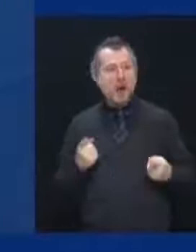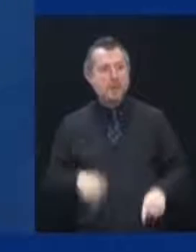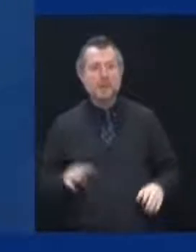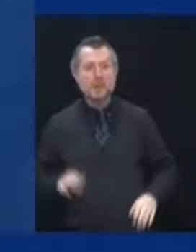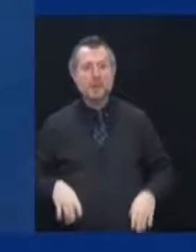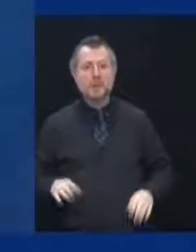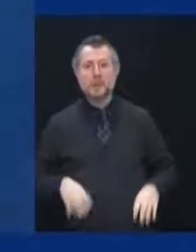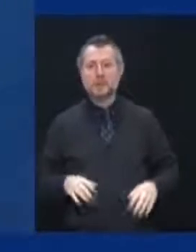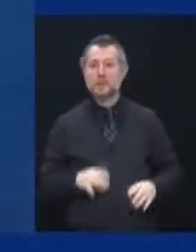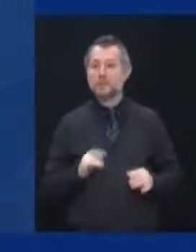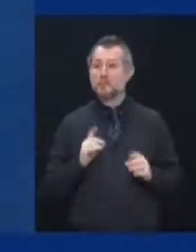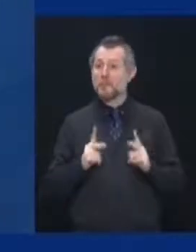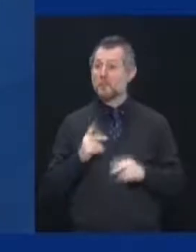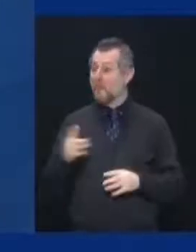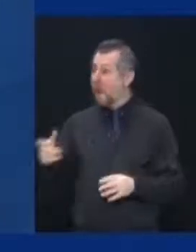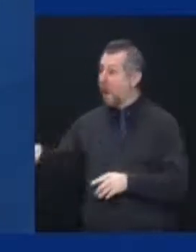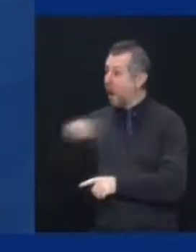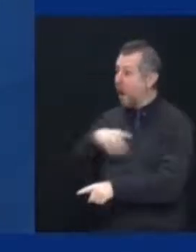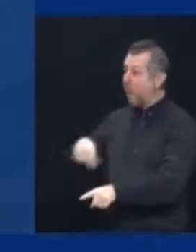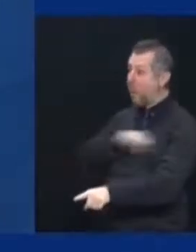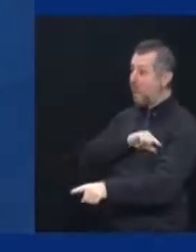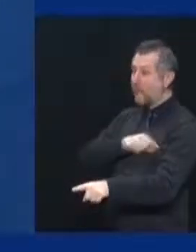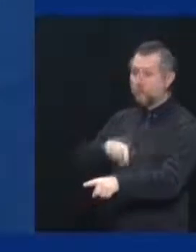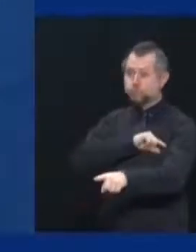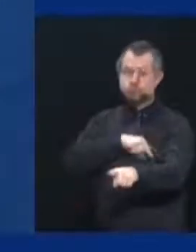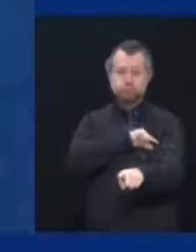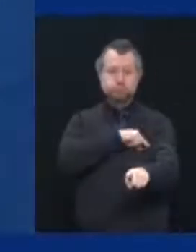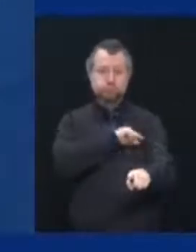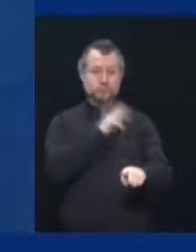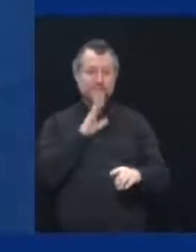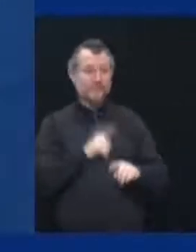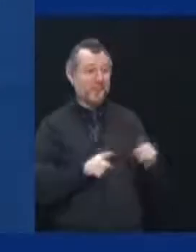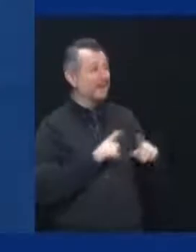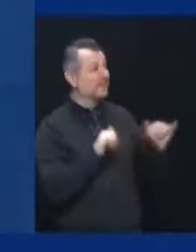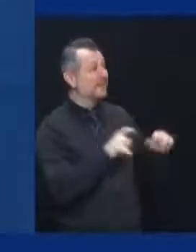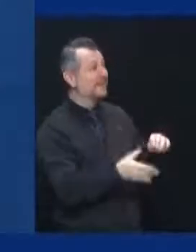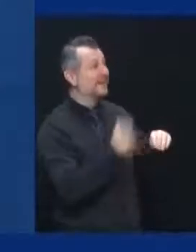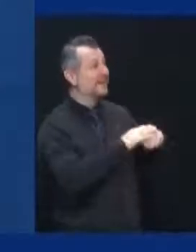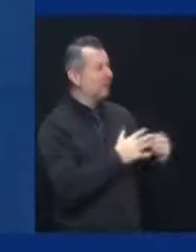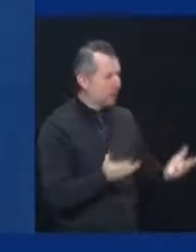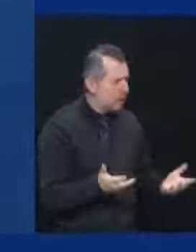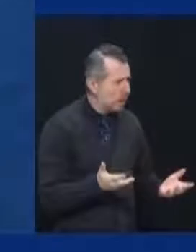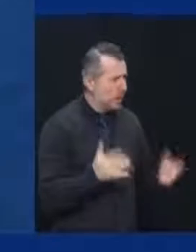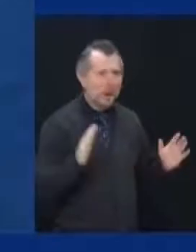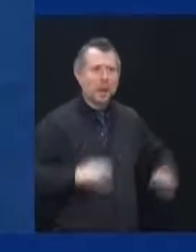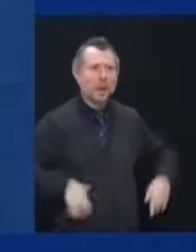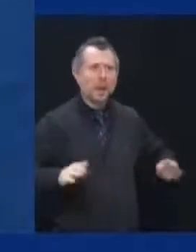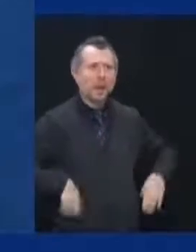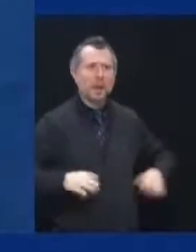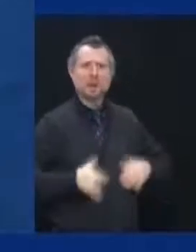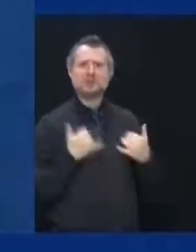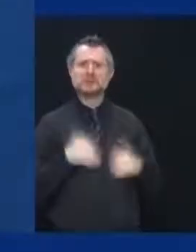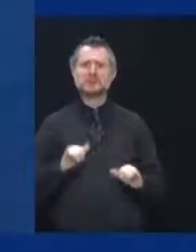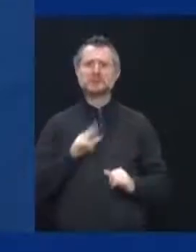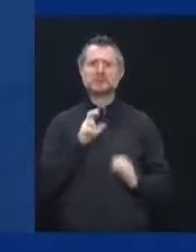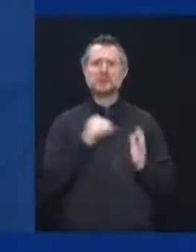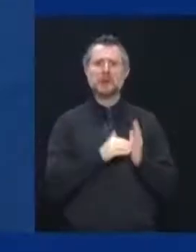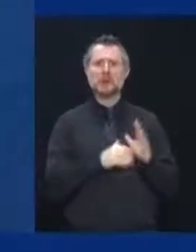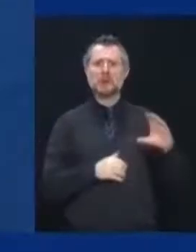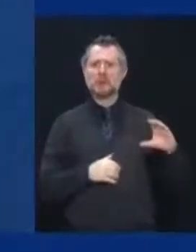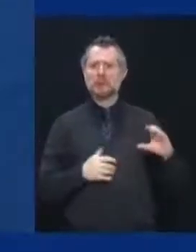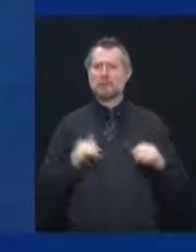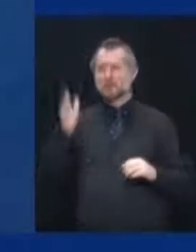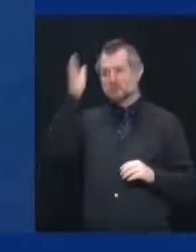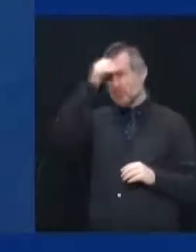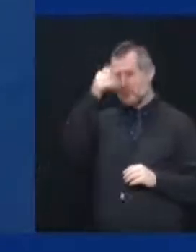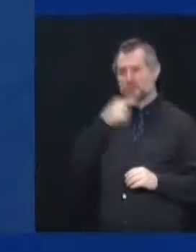eligibility. They did not increase the supply. The Trump administration said they were going to